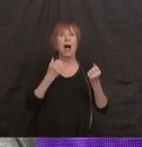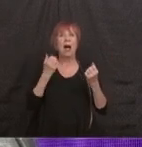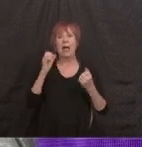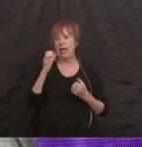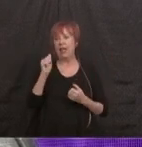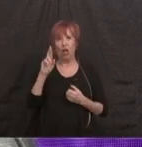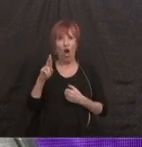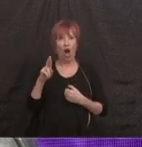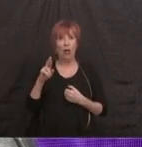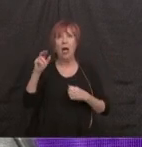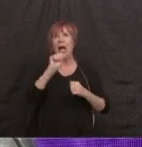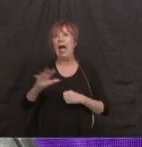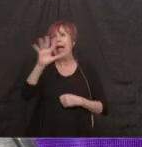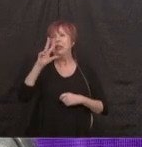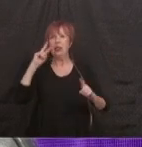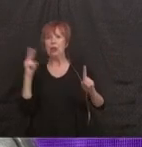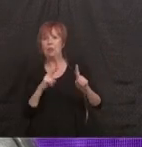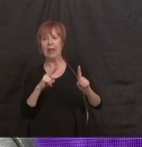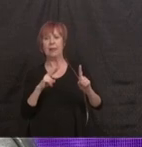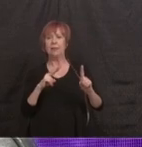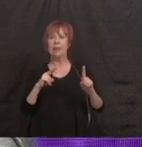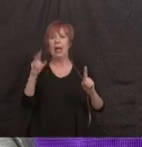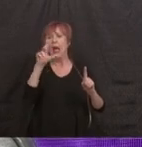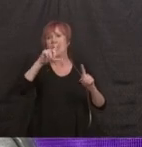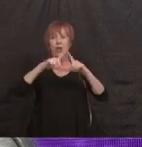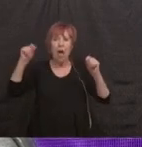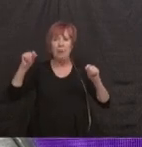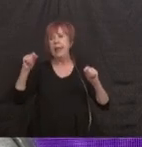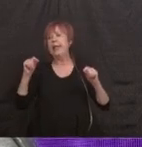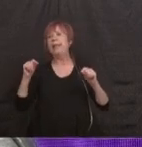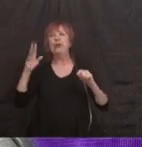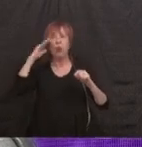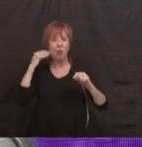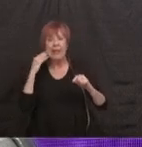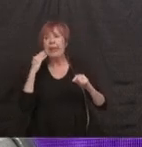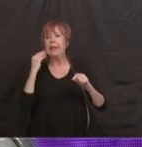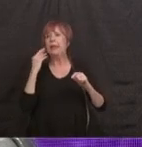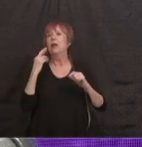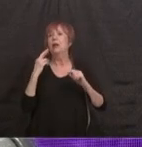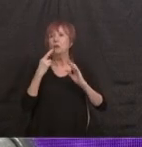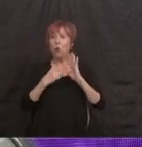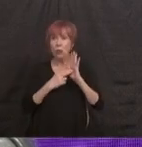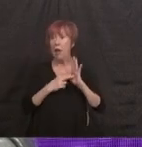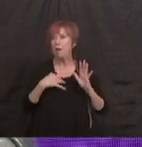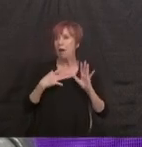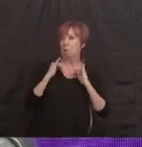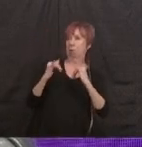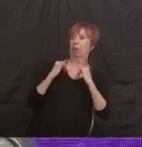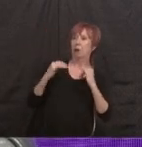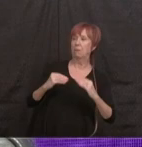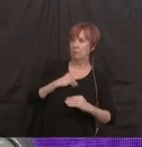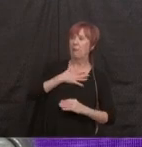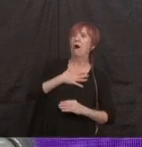an Asian perspective. You know, there's Japanese characters, there's Chinese, there's Korean characters in it. And it was completely relatable and